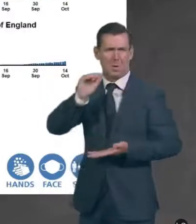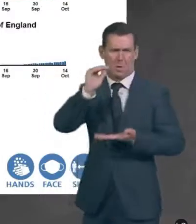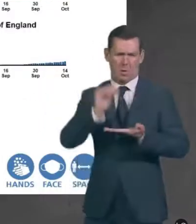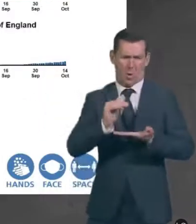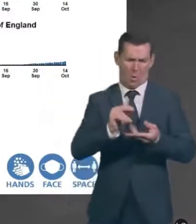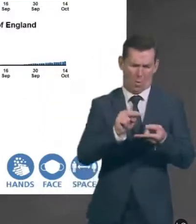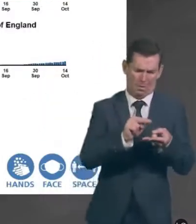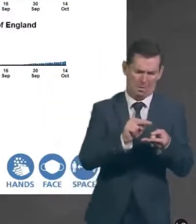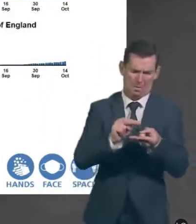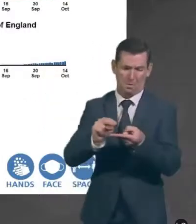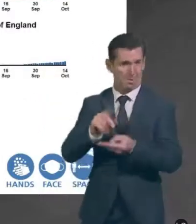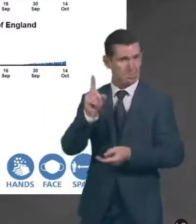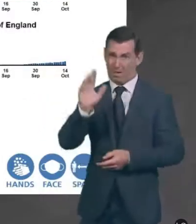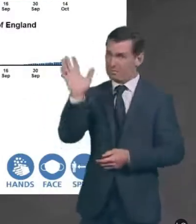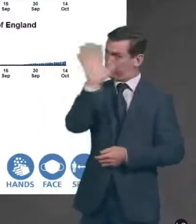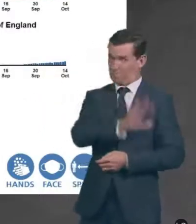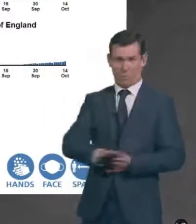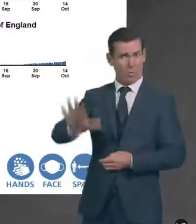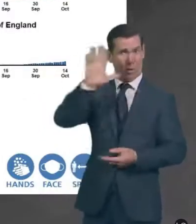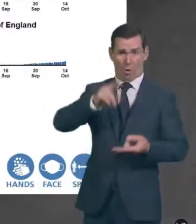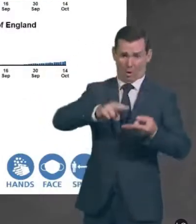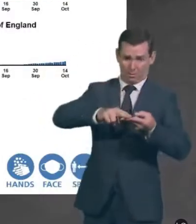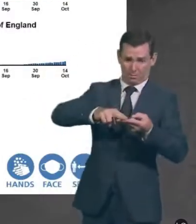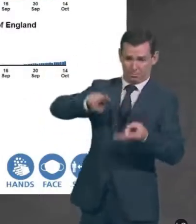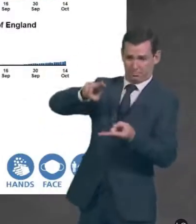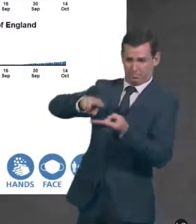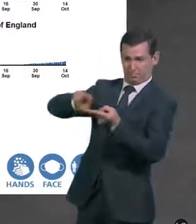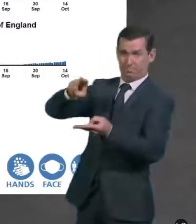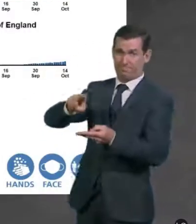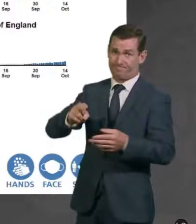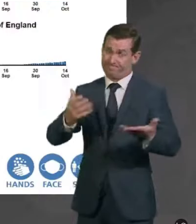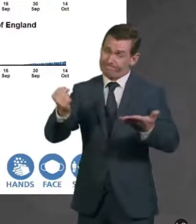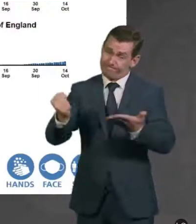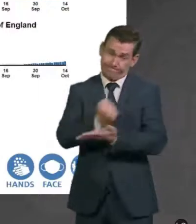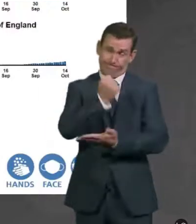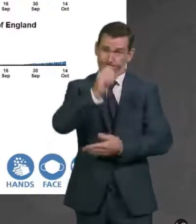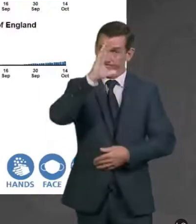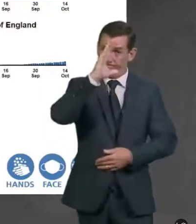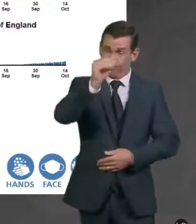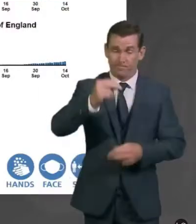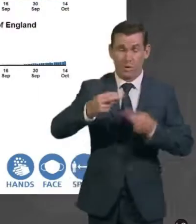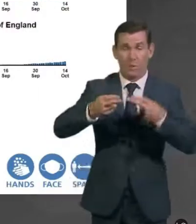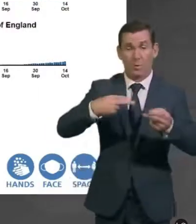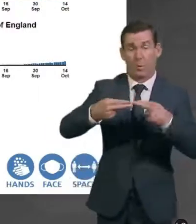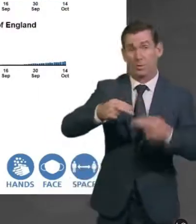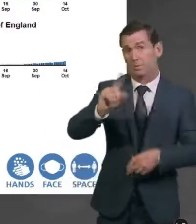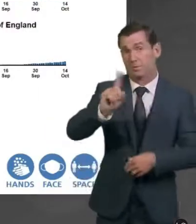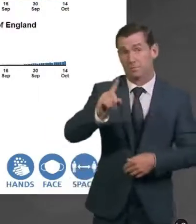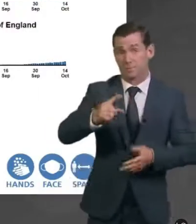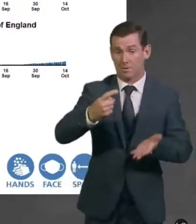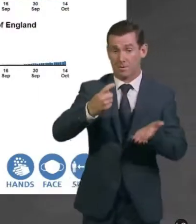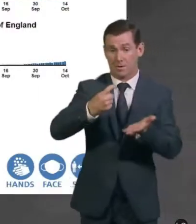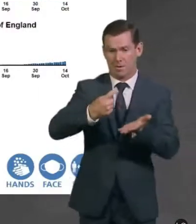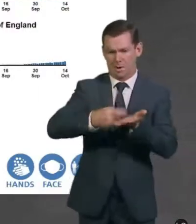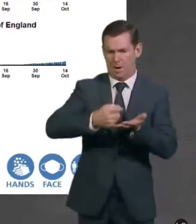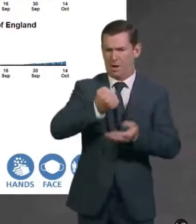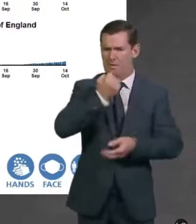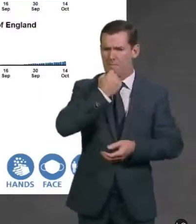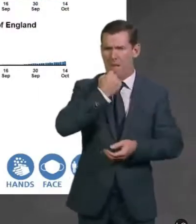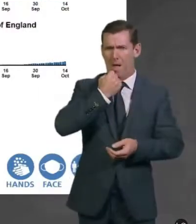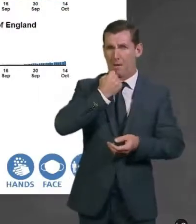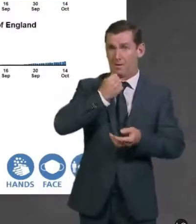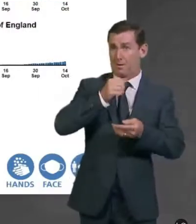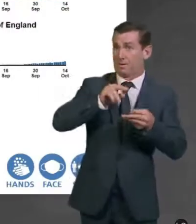bit. So I'm afraid that the news is that although the R is such that the epidemic's growing,